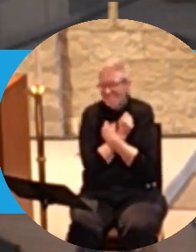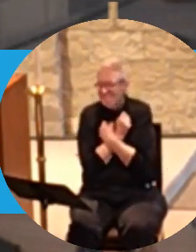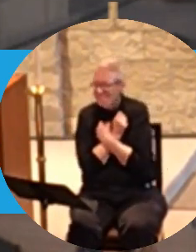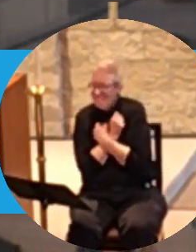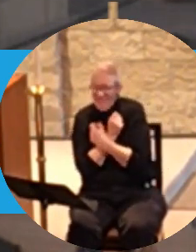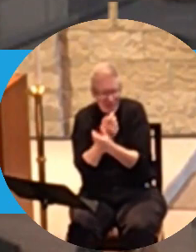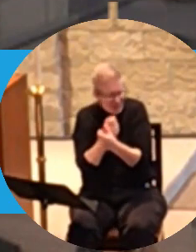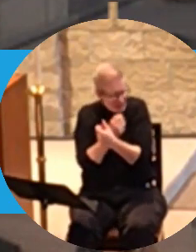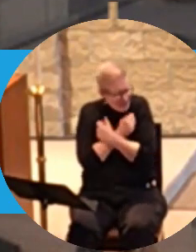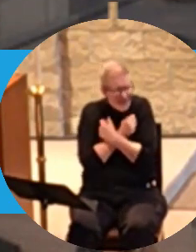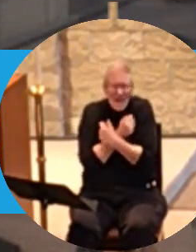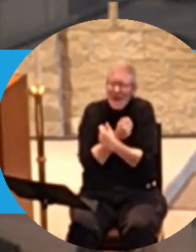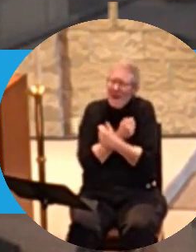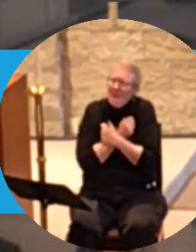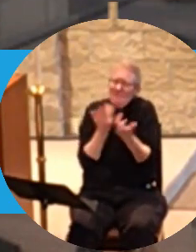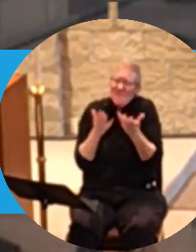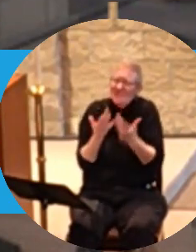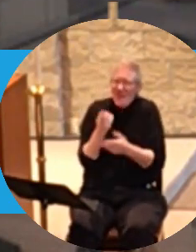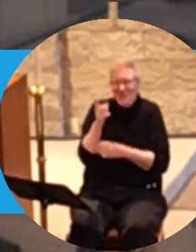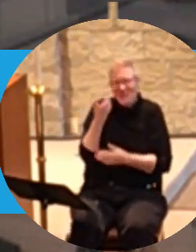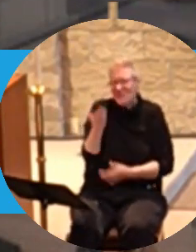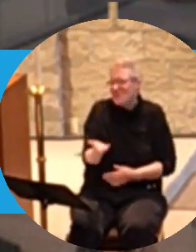All you need is love.